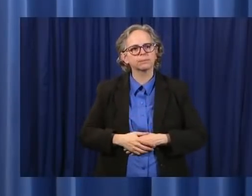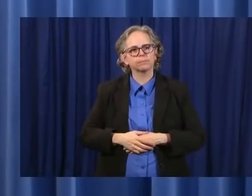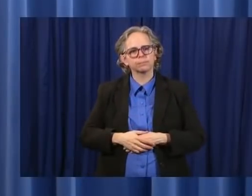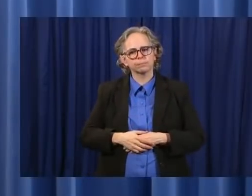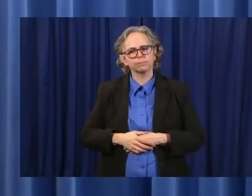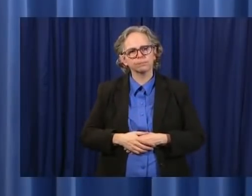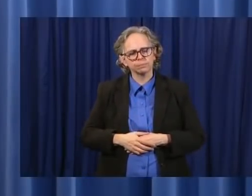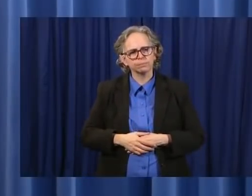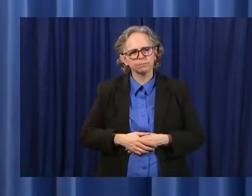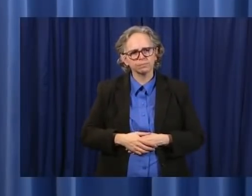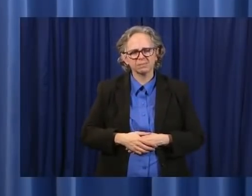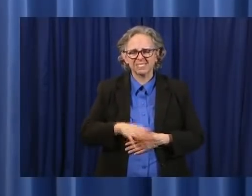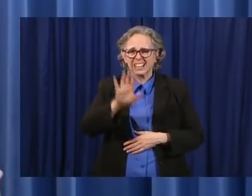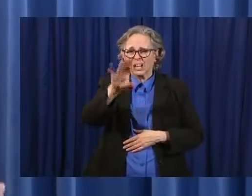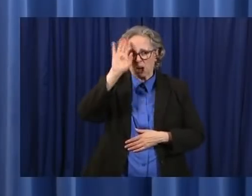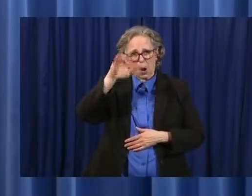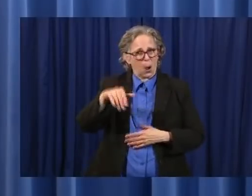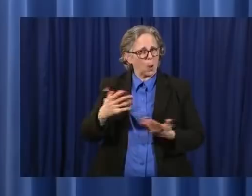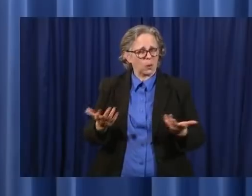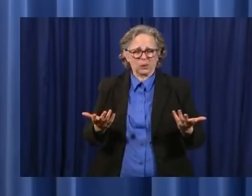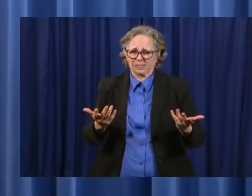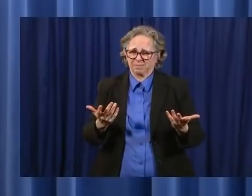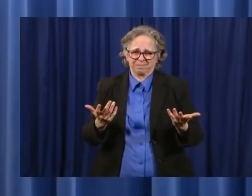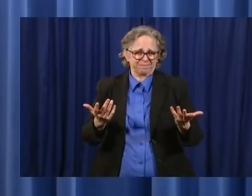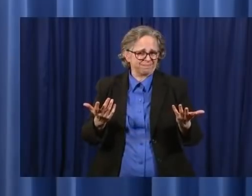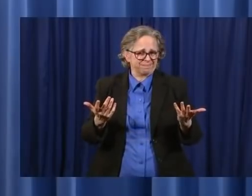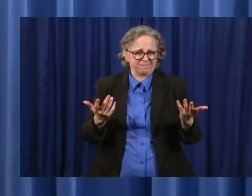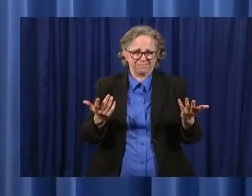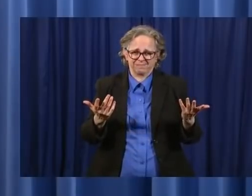Sometimes there is not just with